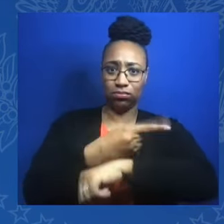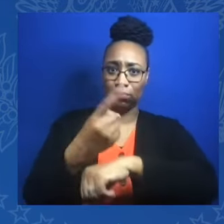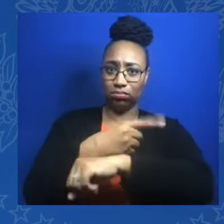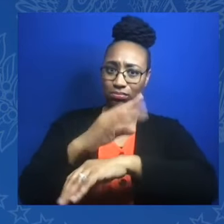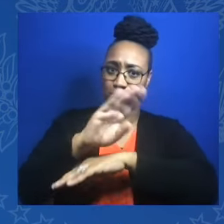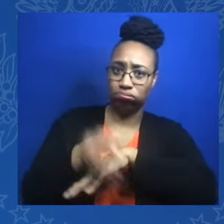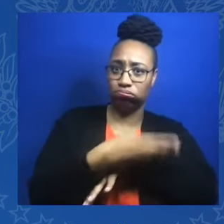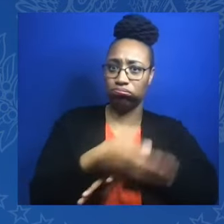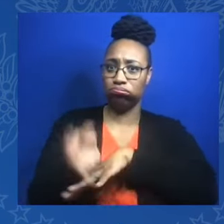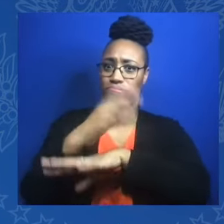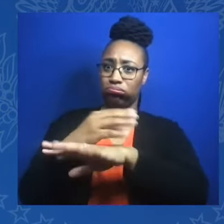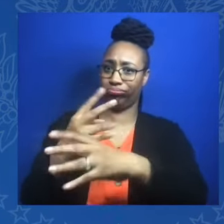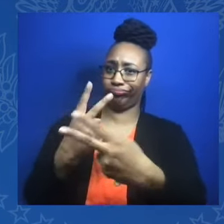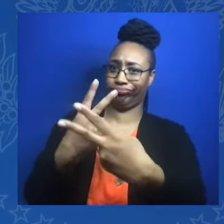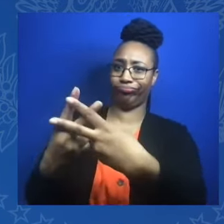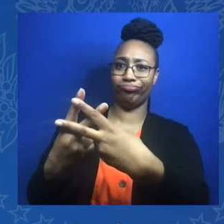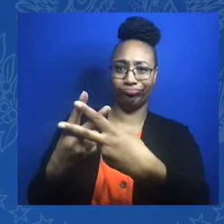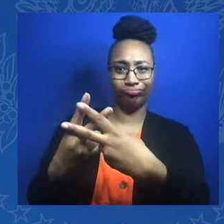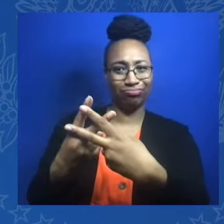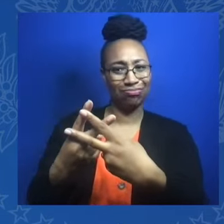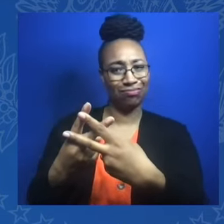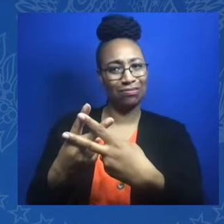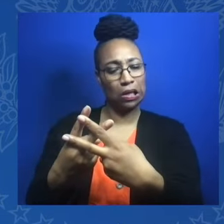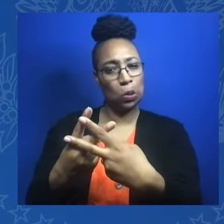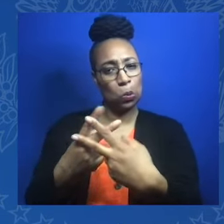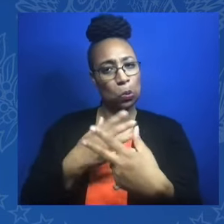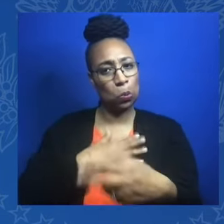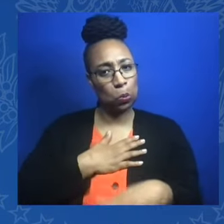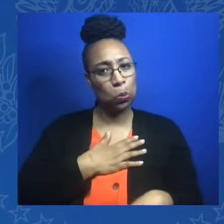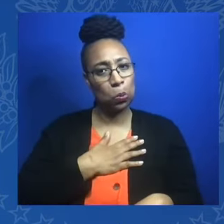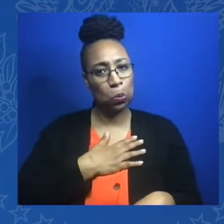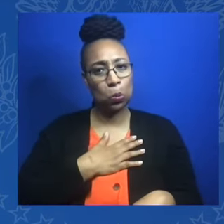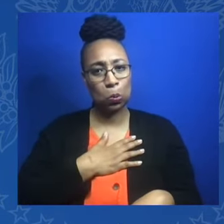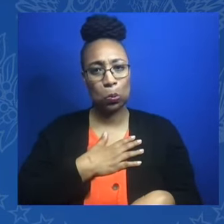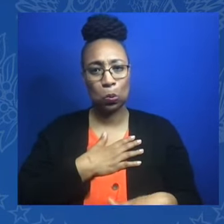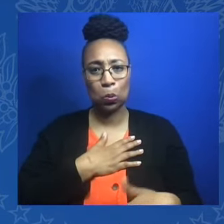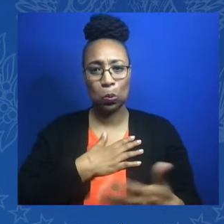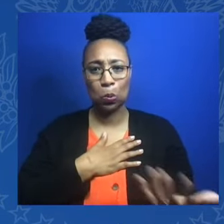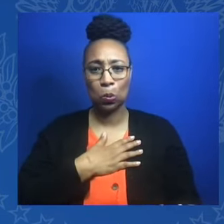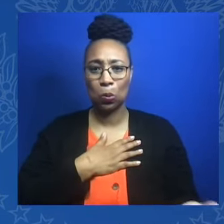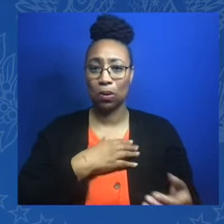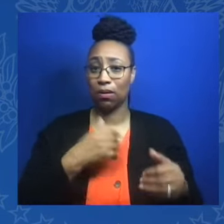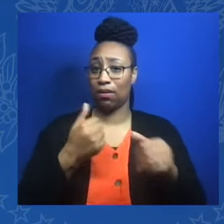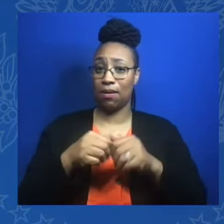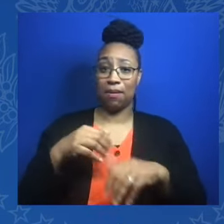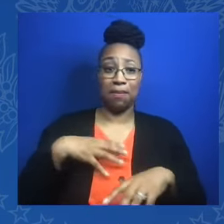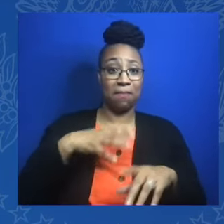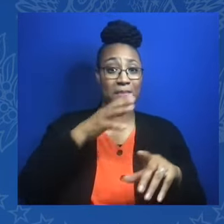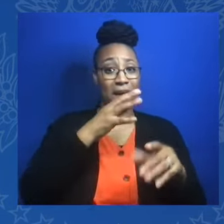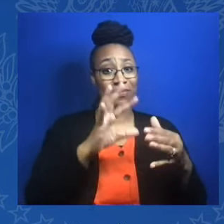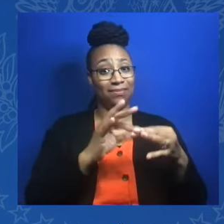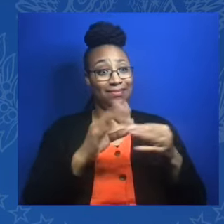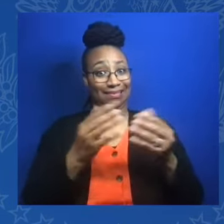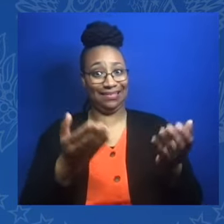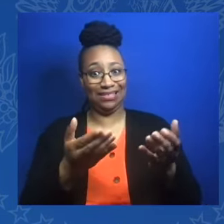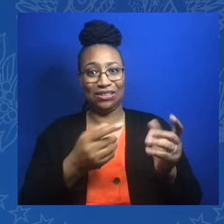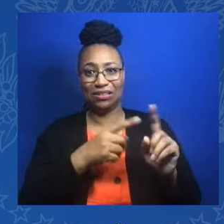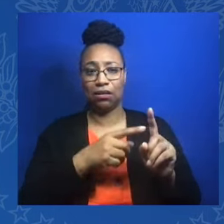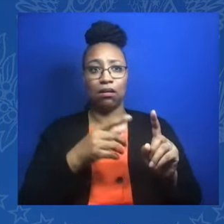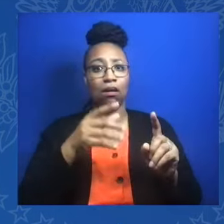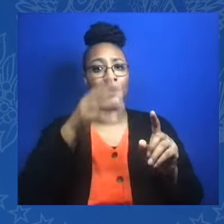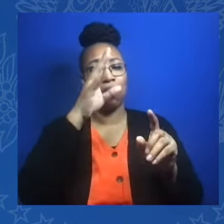If my mother were here, she'd say, God bless you both. Thank you for joining us today, and thank you for having the opportunity to meet you